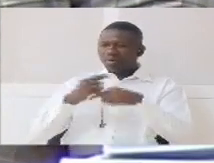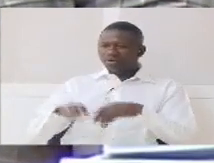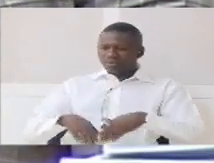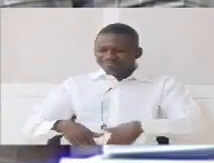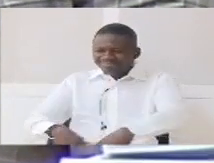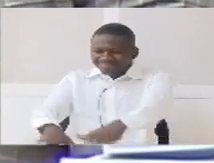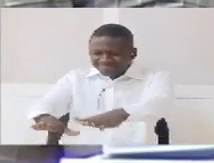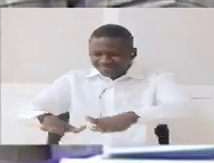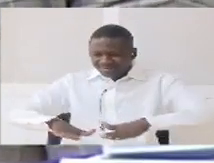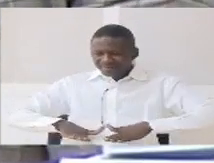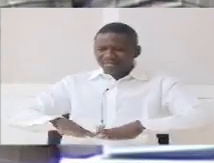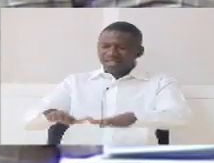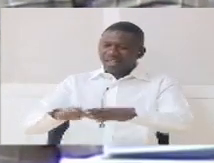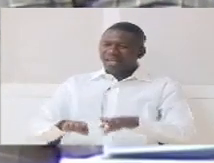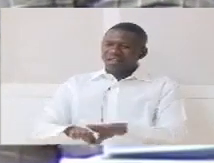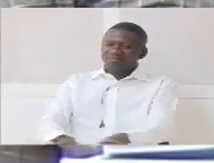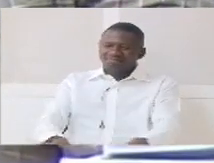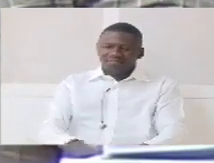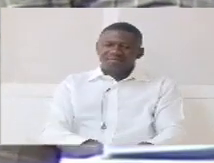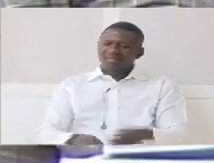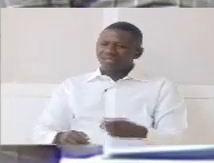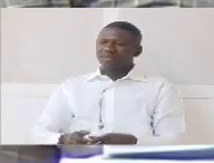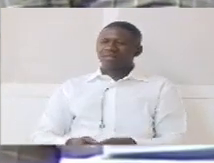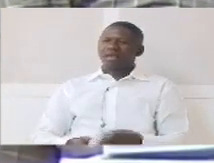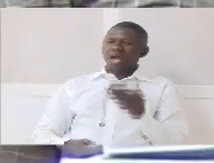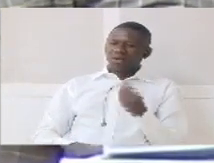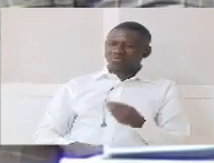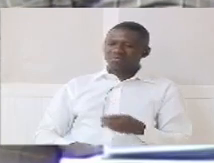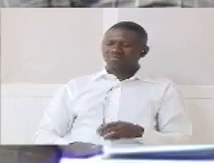The conditions, were they dry or damp?